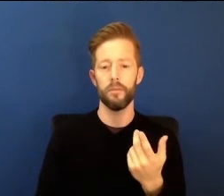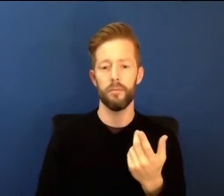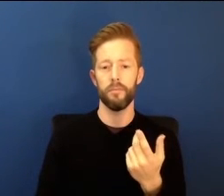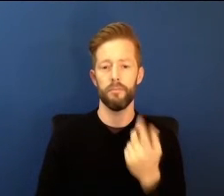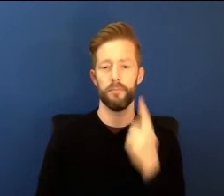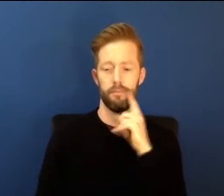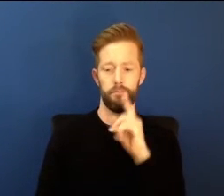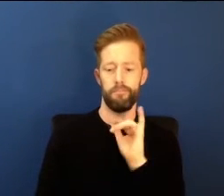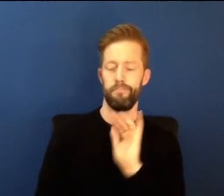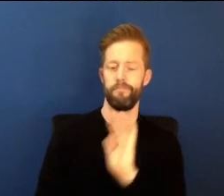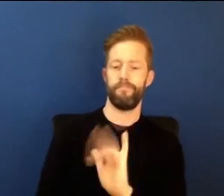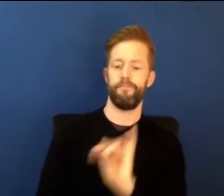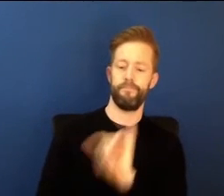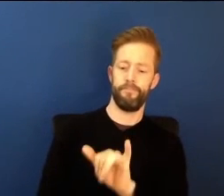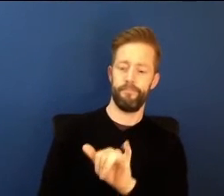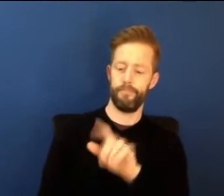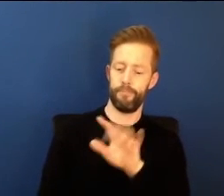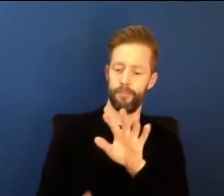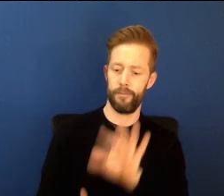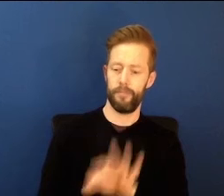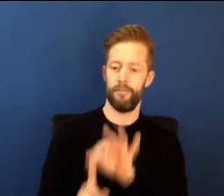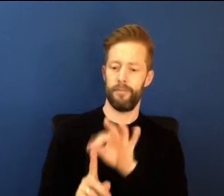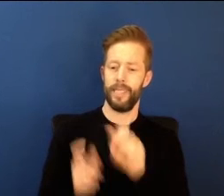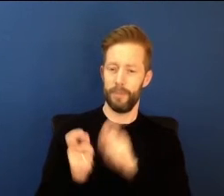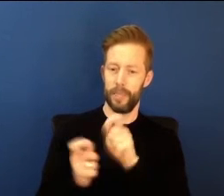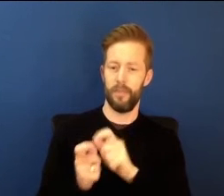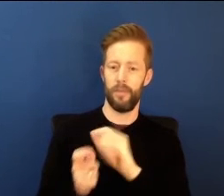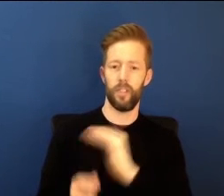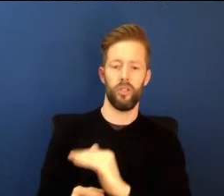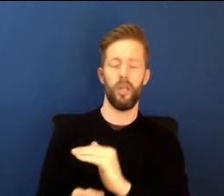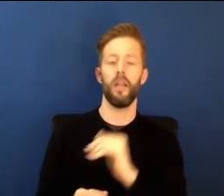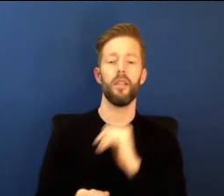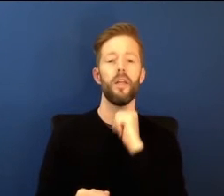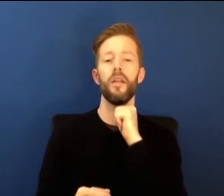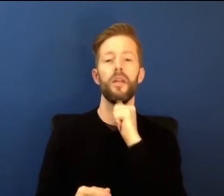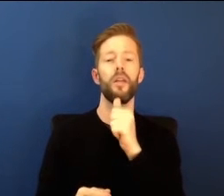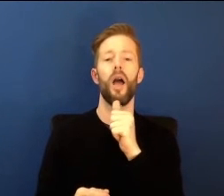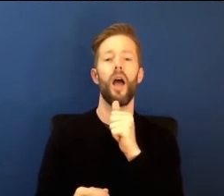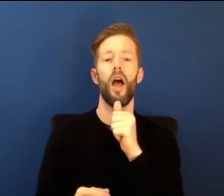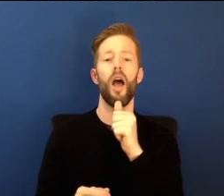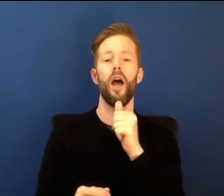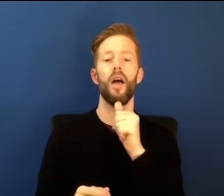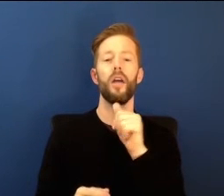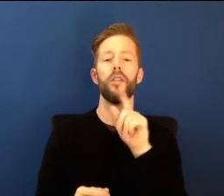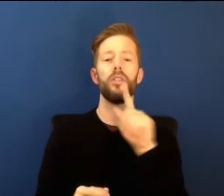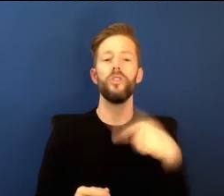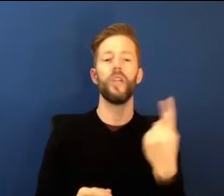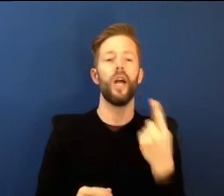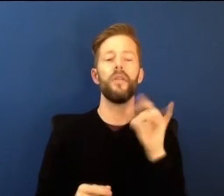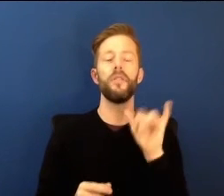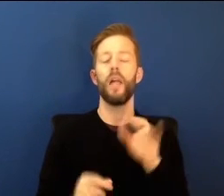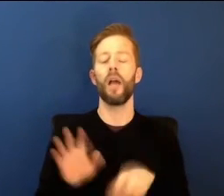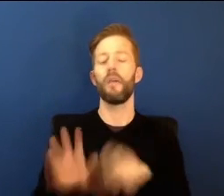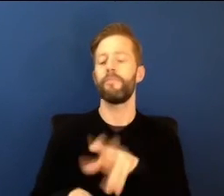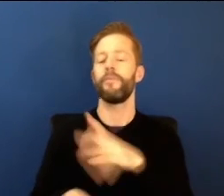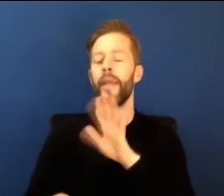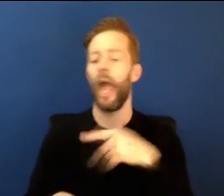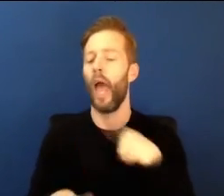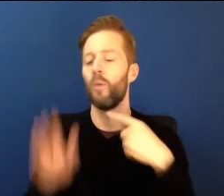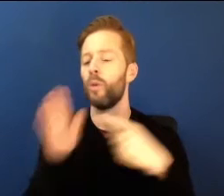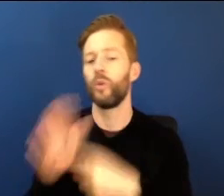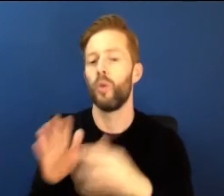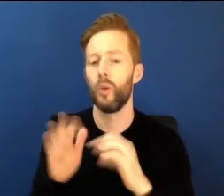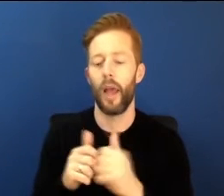scaffold for this particular child? And not just you jumping in and saying, well, just let me show you how